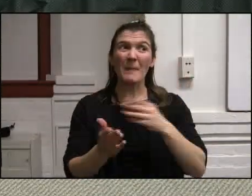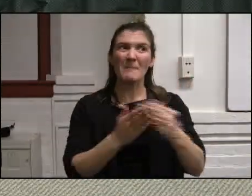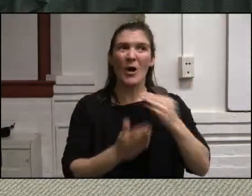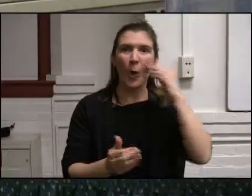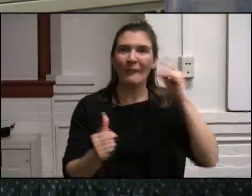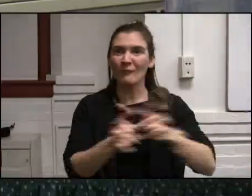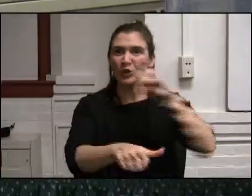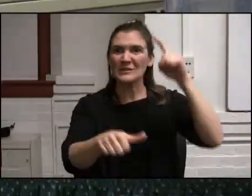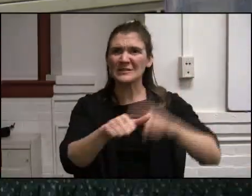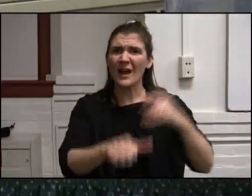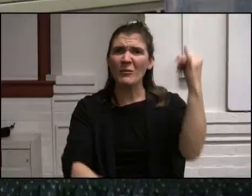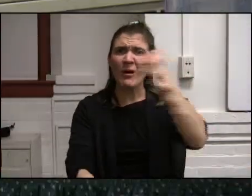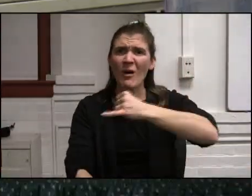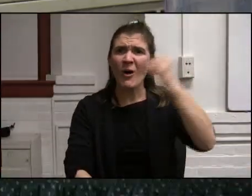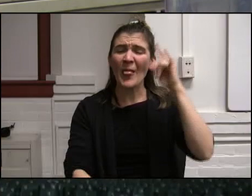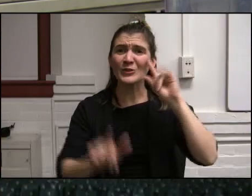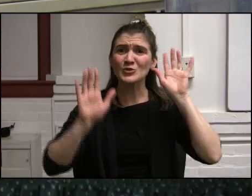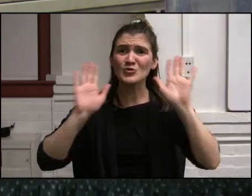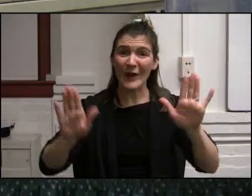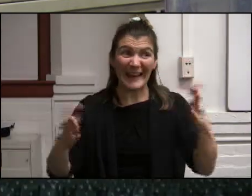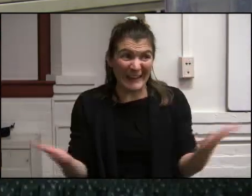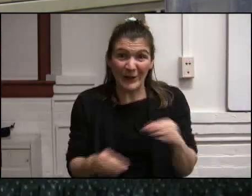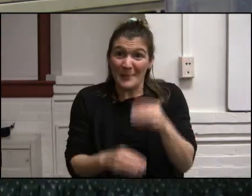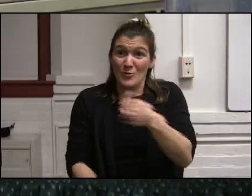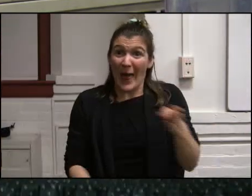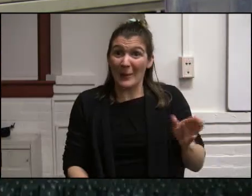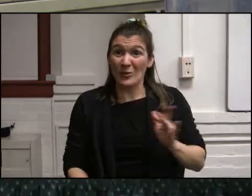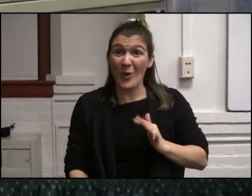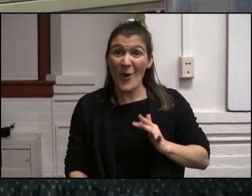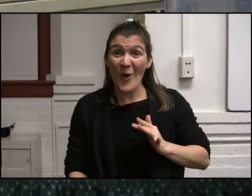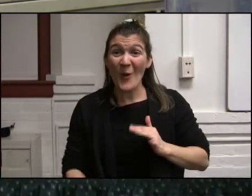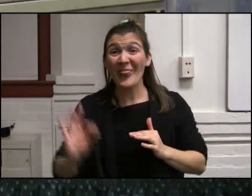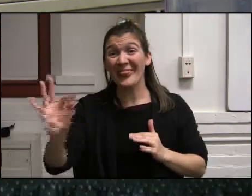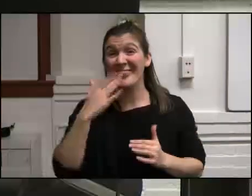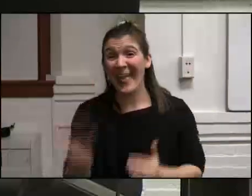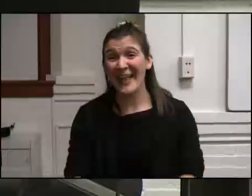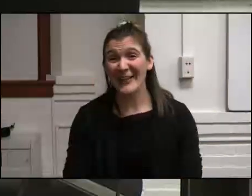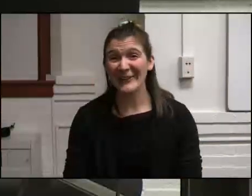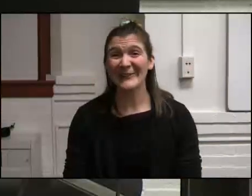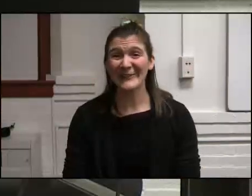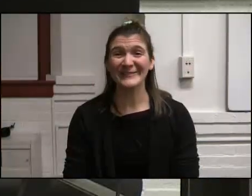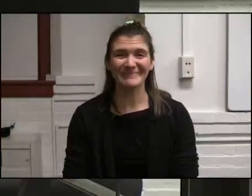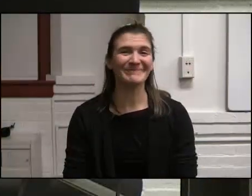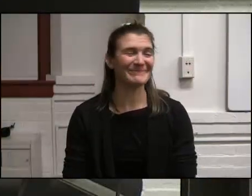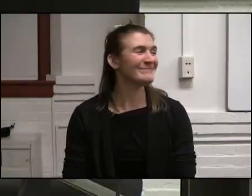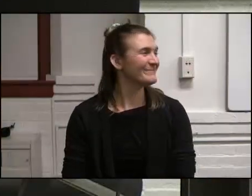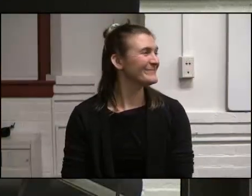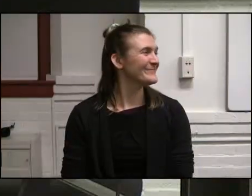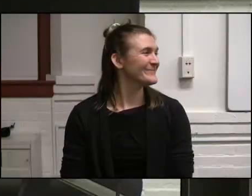home buyers in Brattleboro. That's great. Thank you.